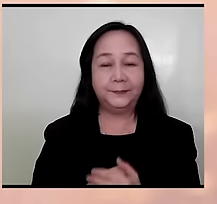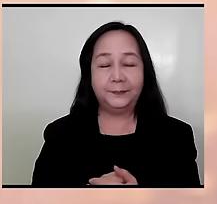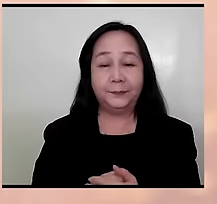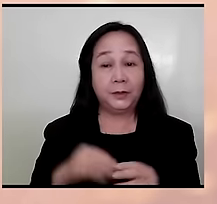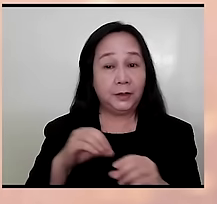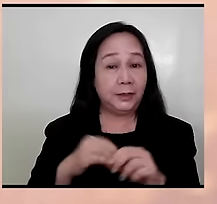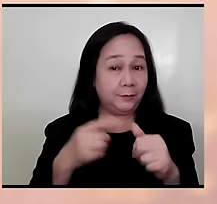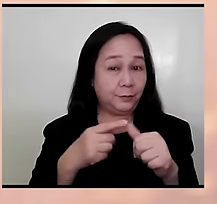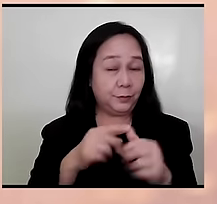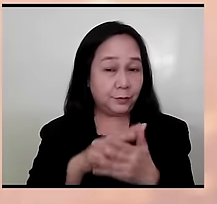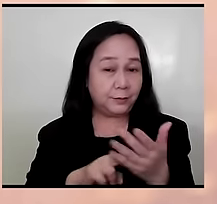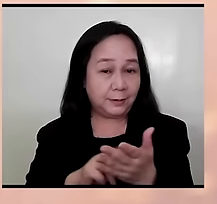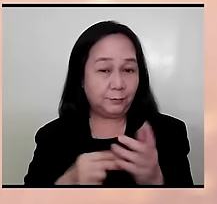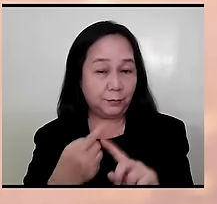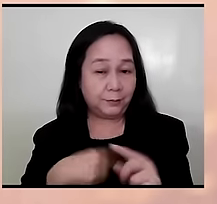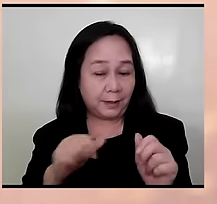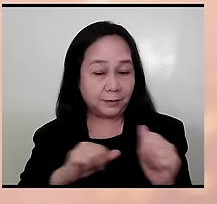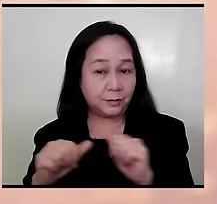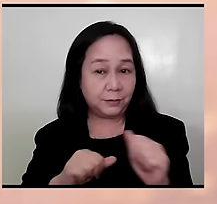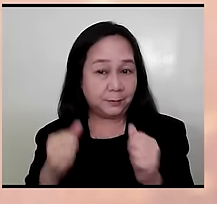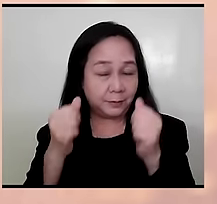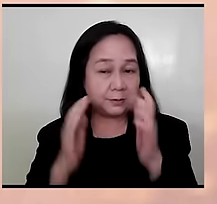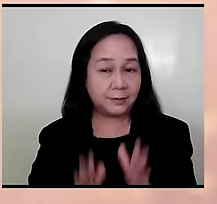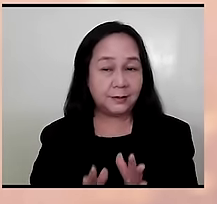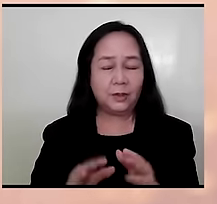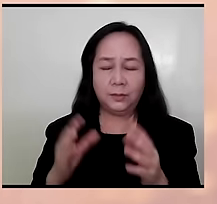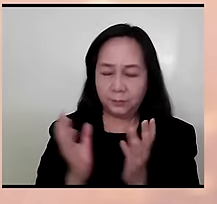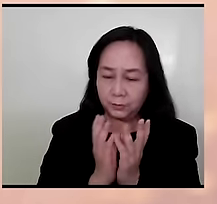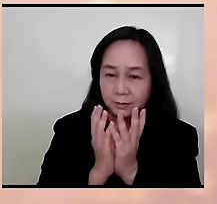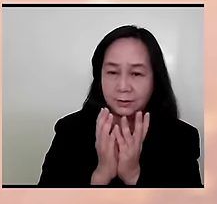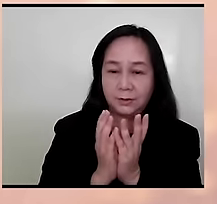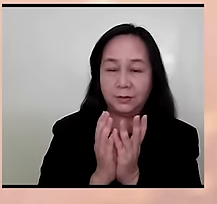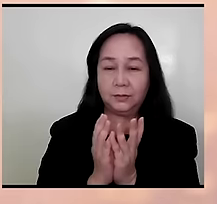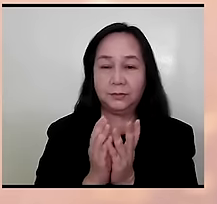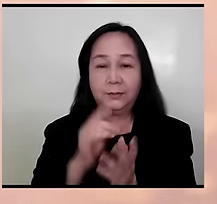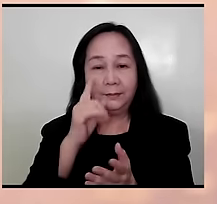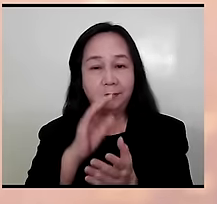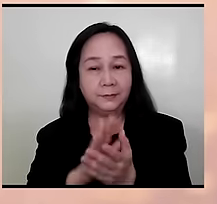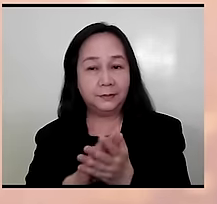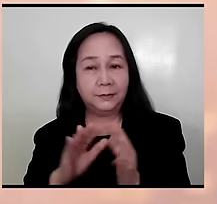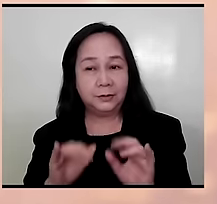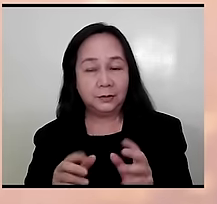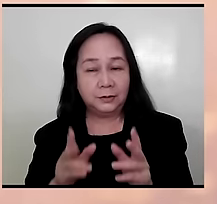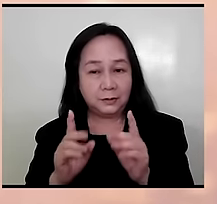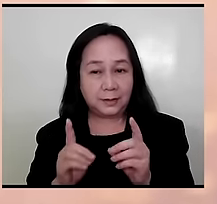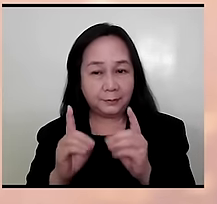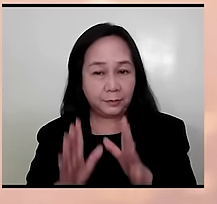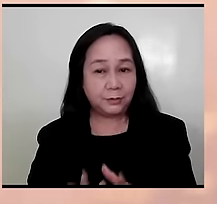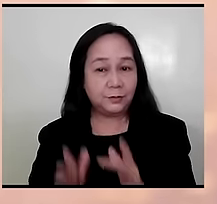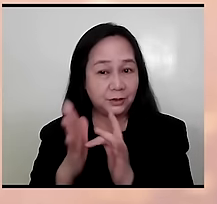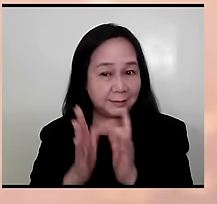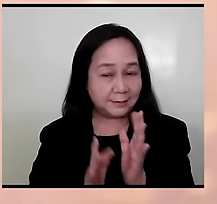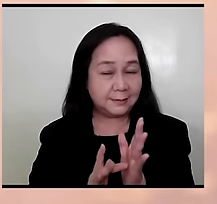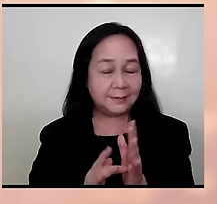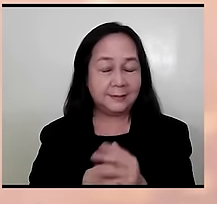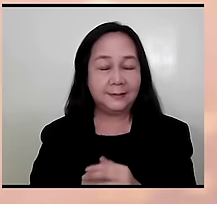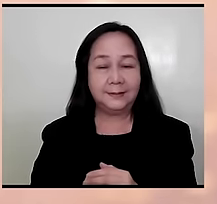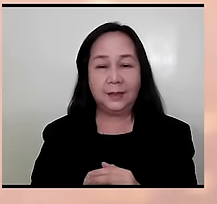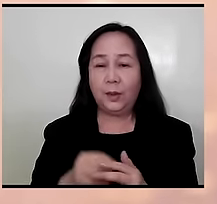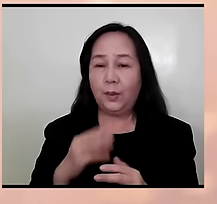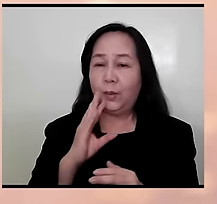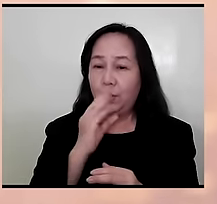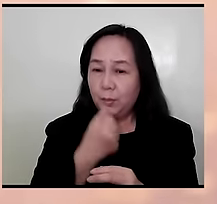of the Apostles, the community of the early disciples of Jesus who responded to the preaching